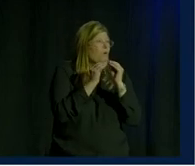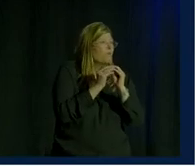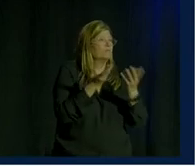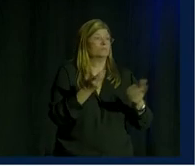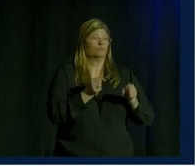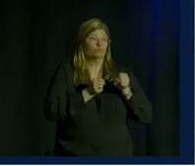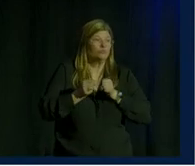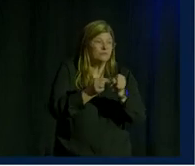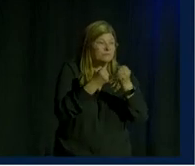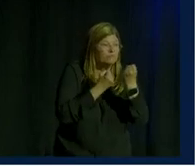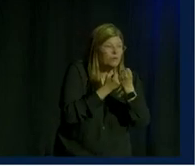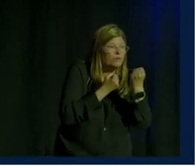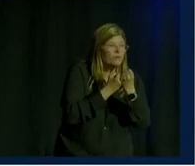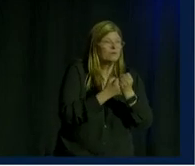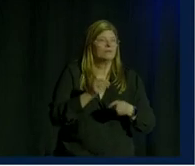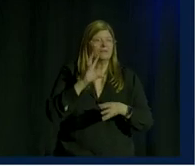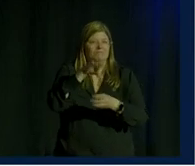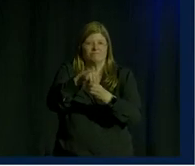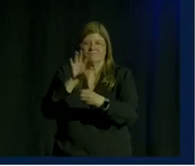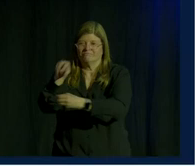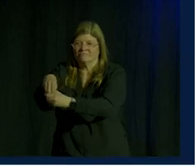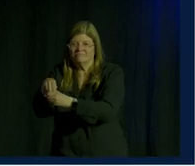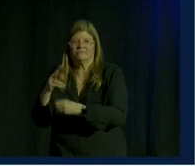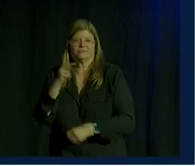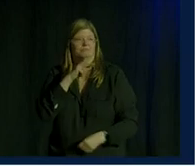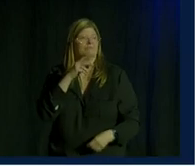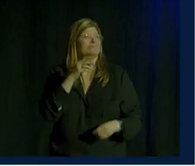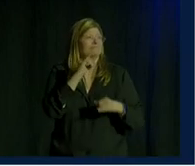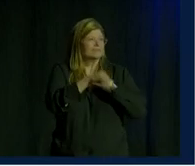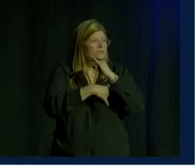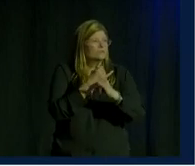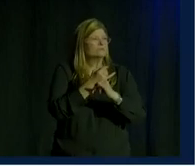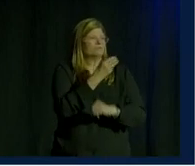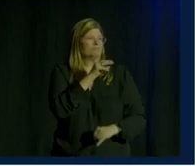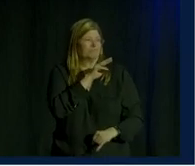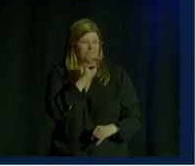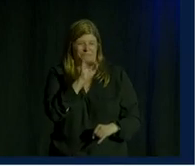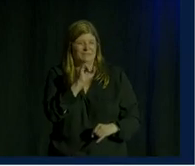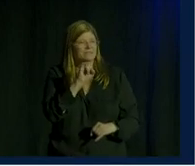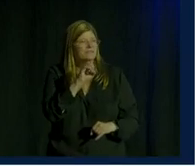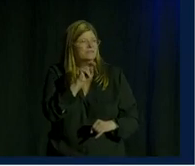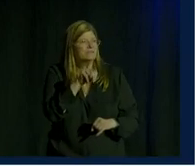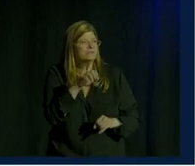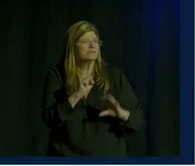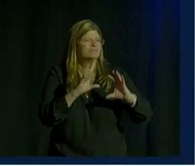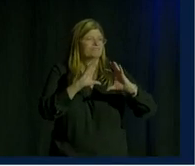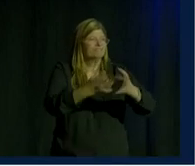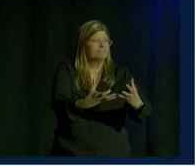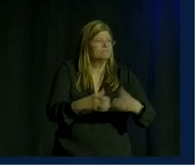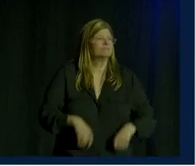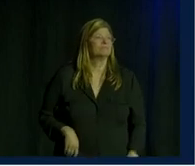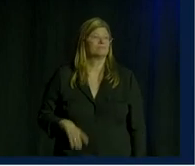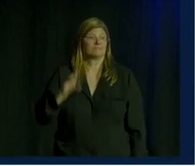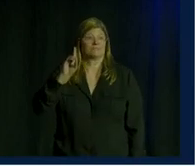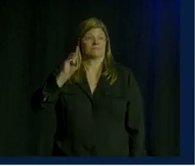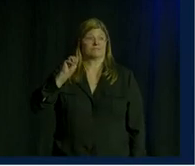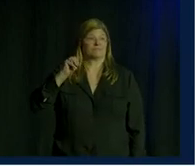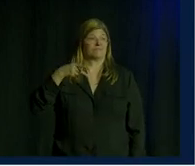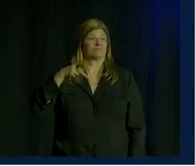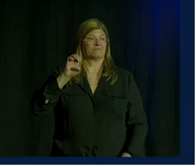support, including participating in international trade missions, and supporting the development of international